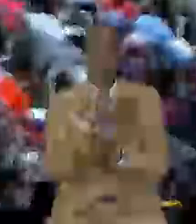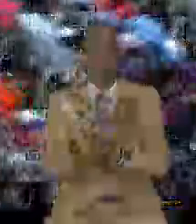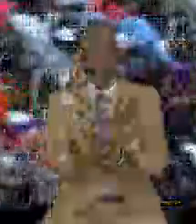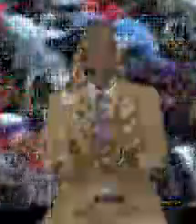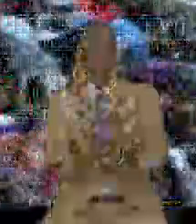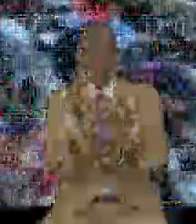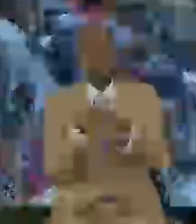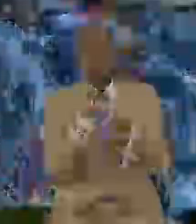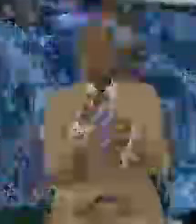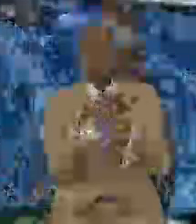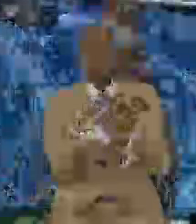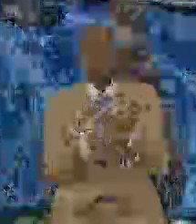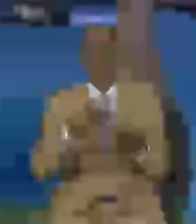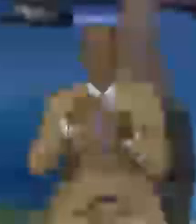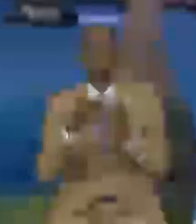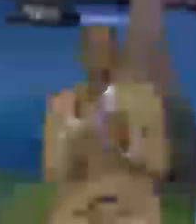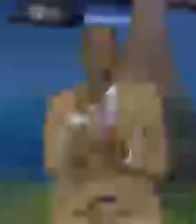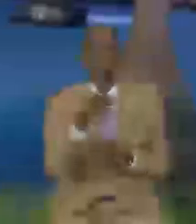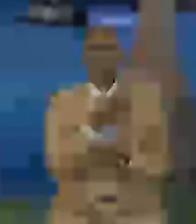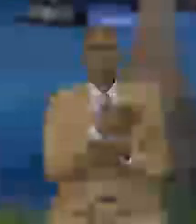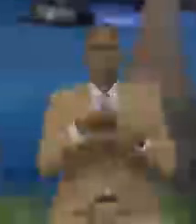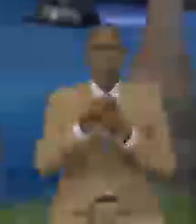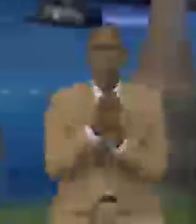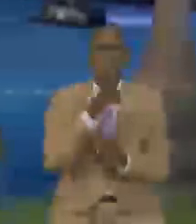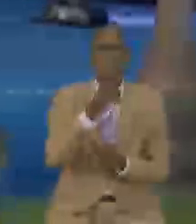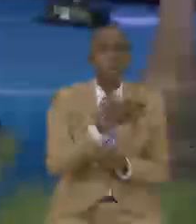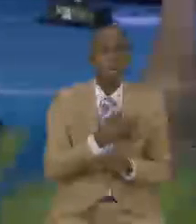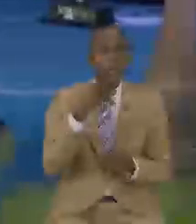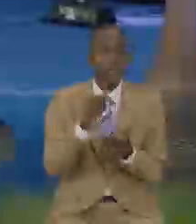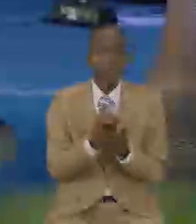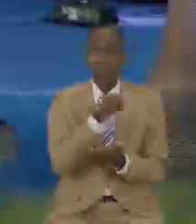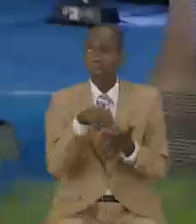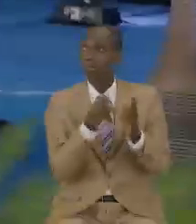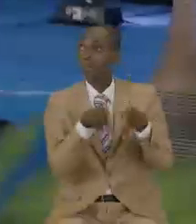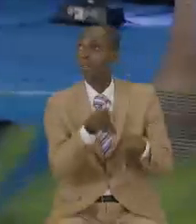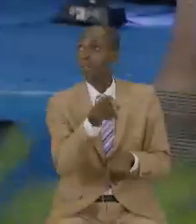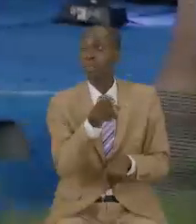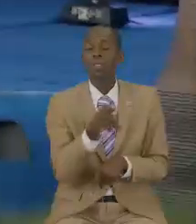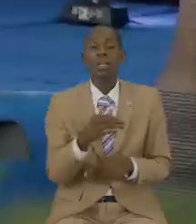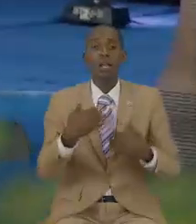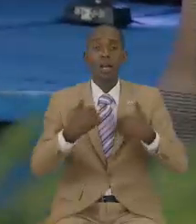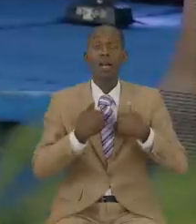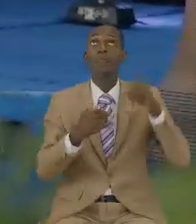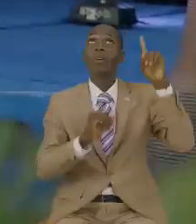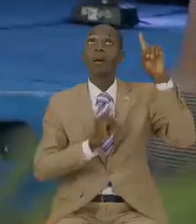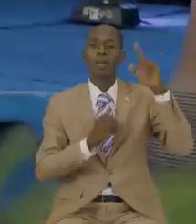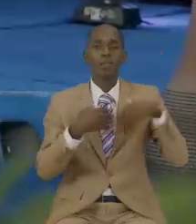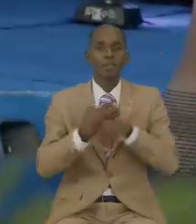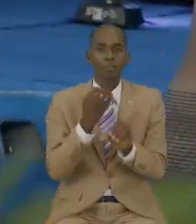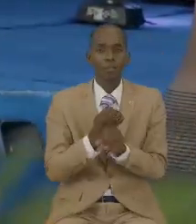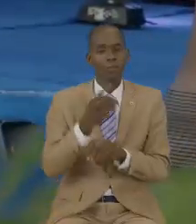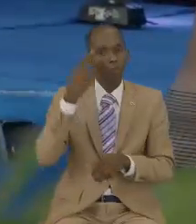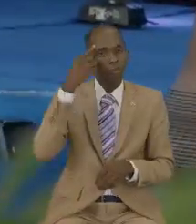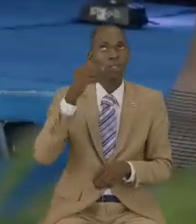he numbers you and names you and he says, this one have I formed for